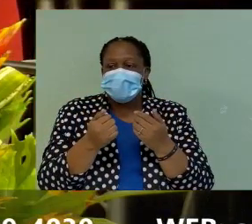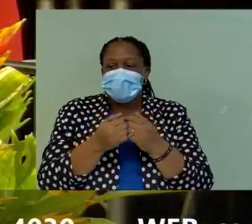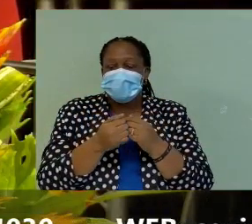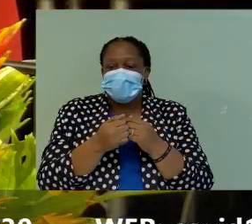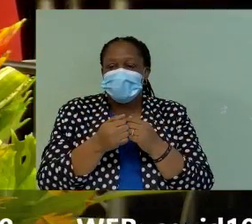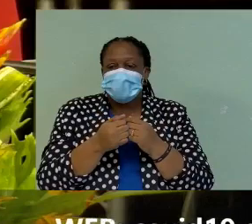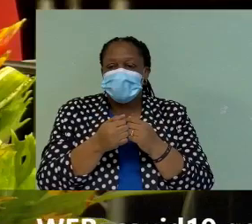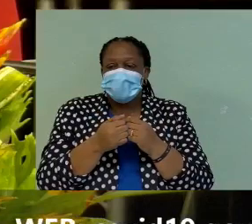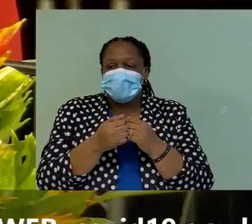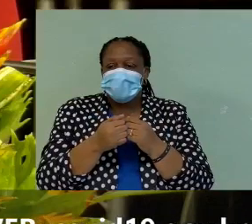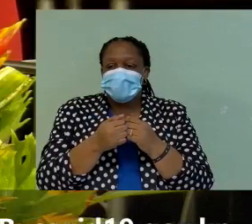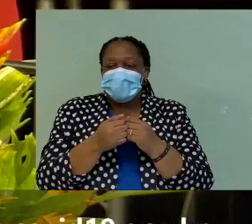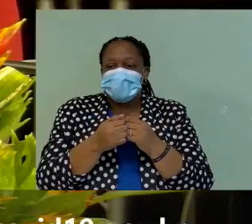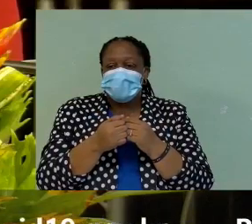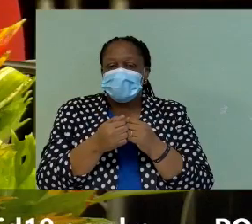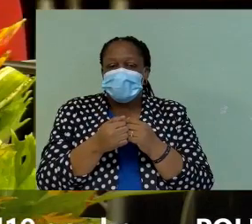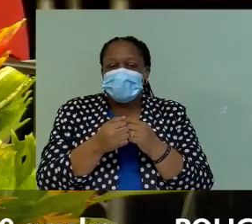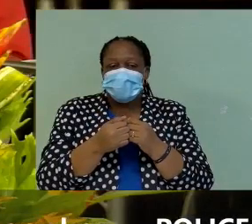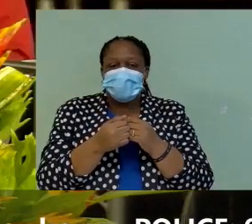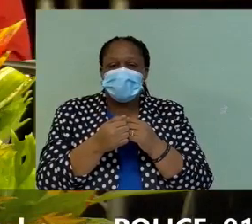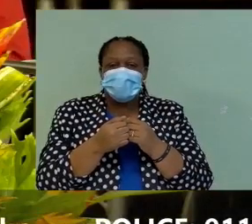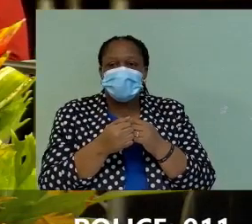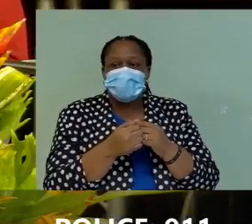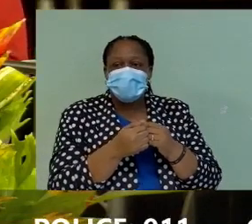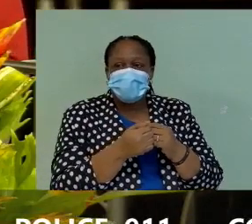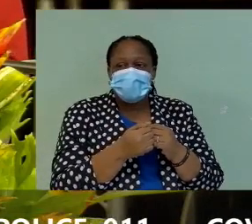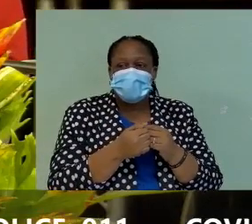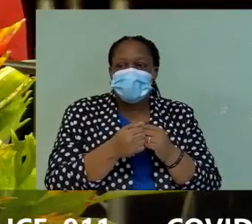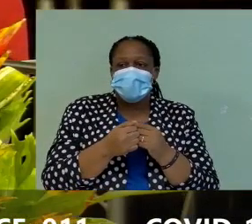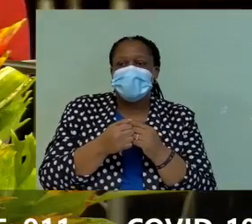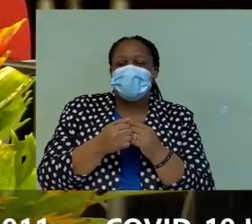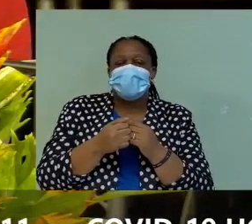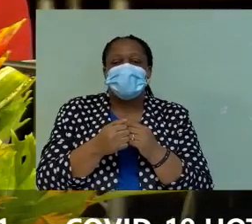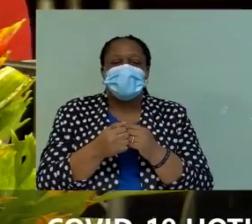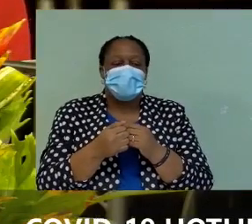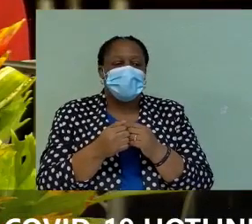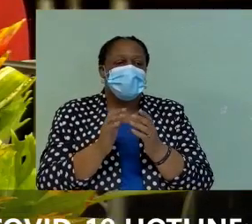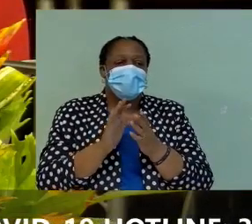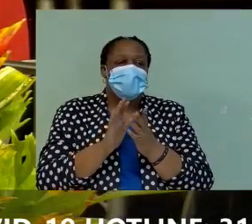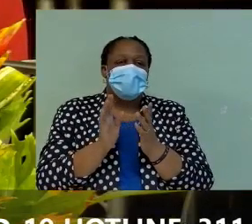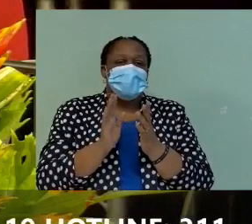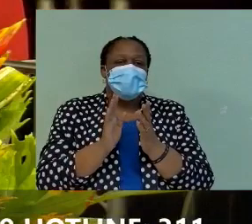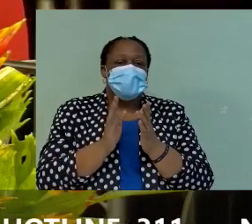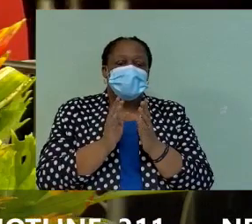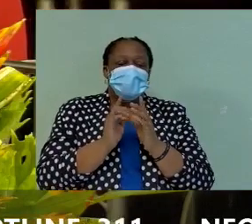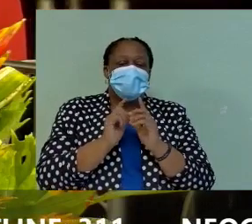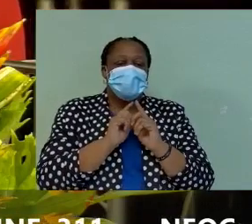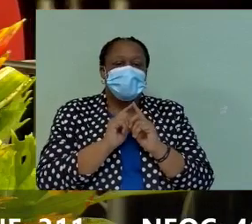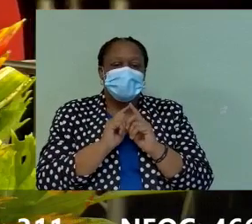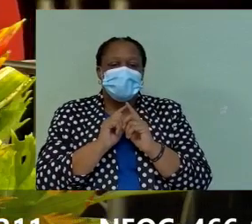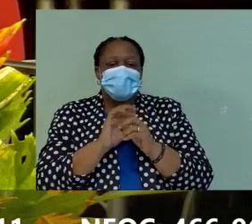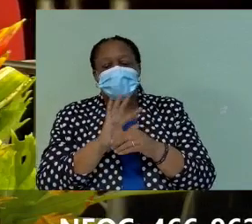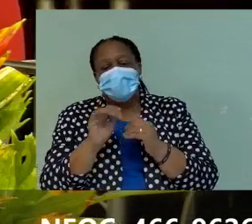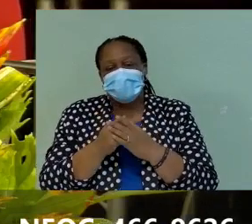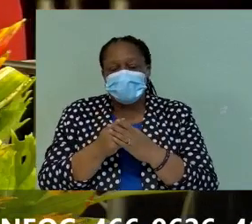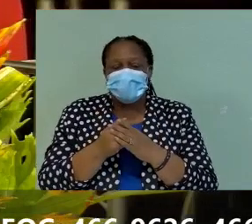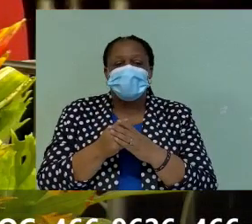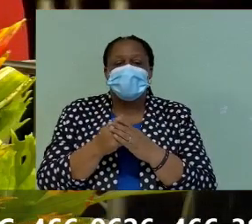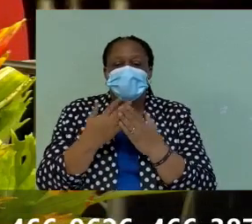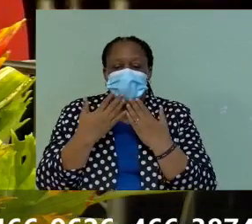Hazel Laws, for always being here to clarify things, to answer, and to give